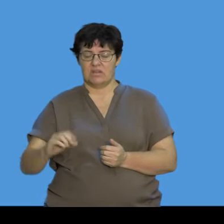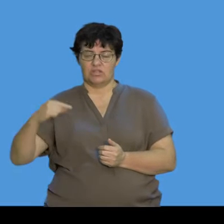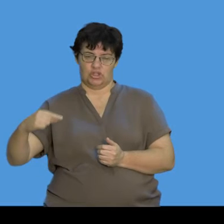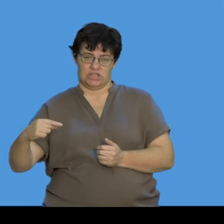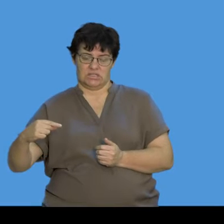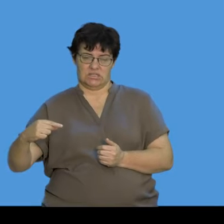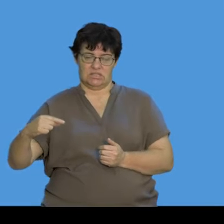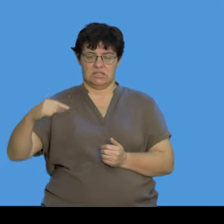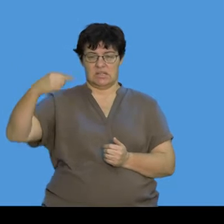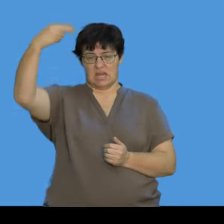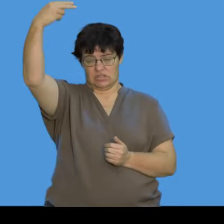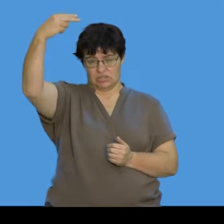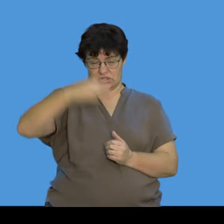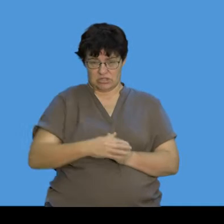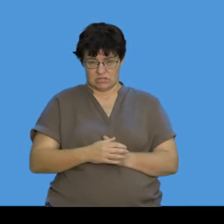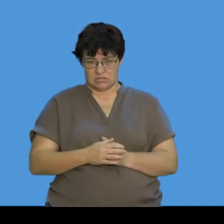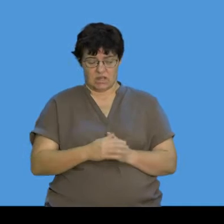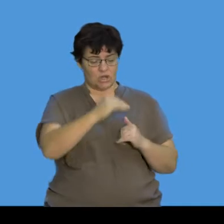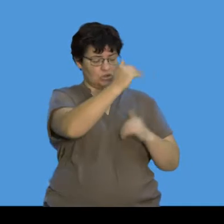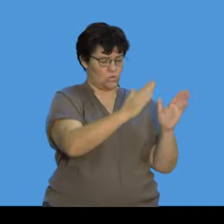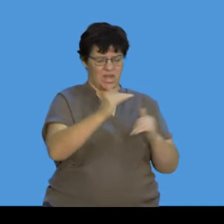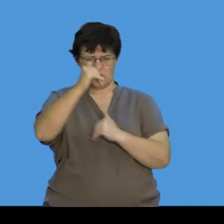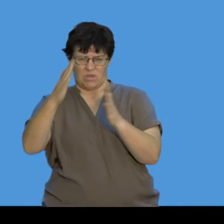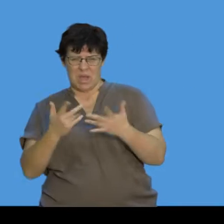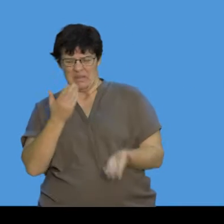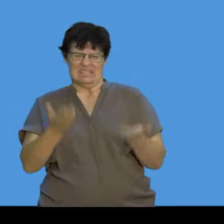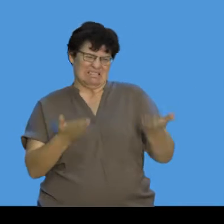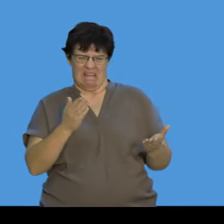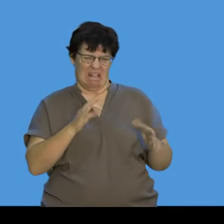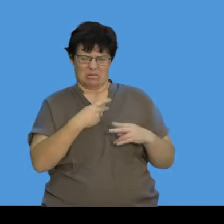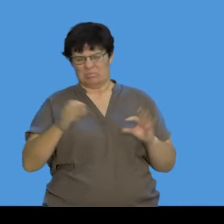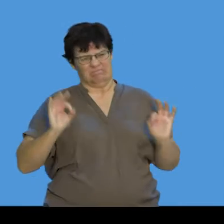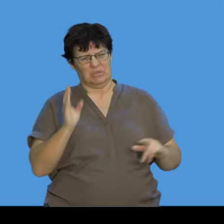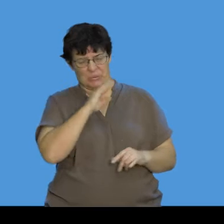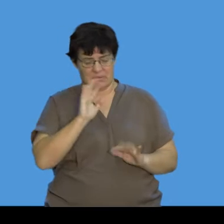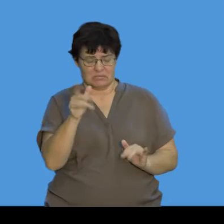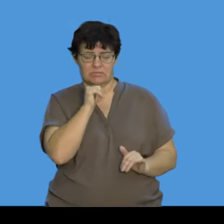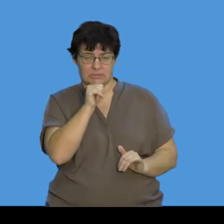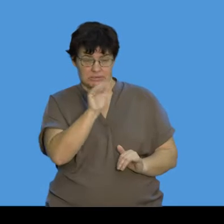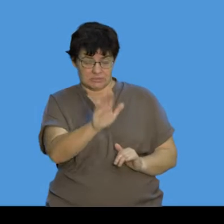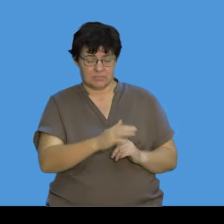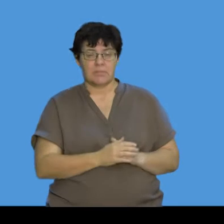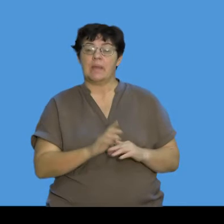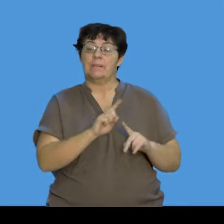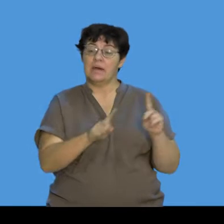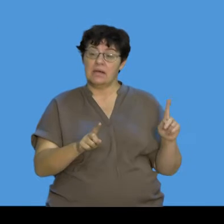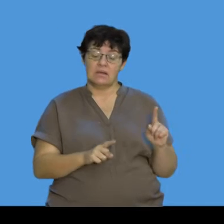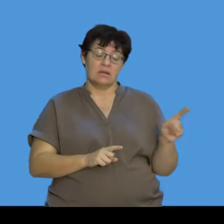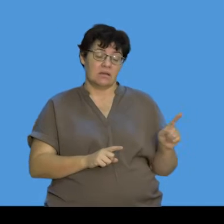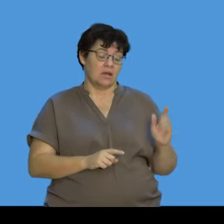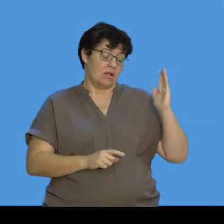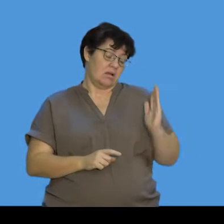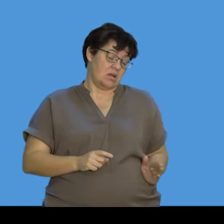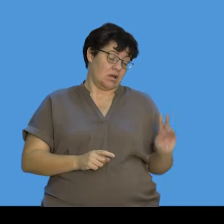G, H, right? Both of them are squares. I just didn't draw them to scale. Now, if the length of this square